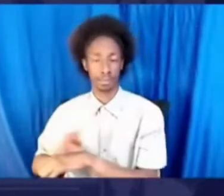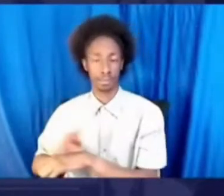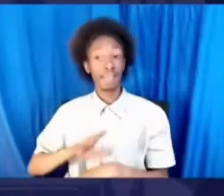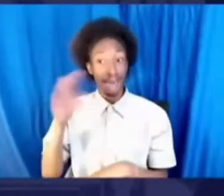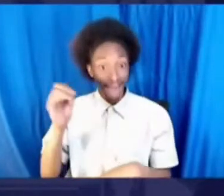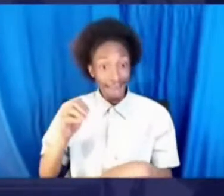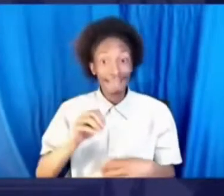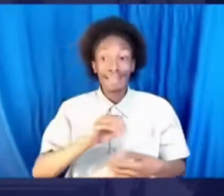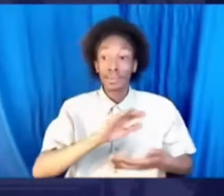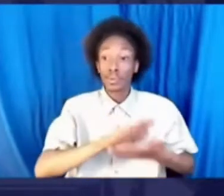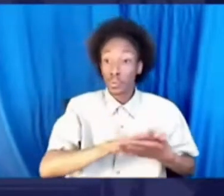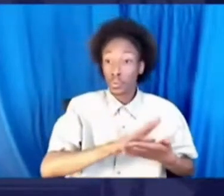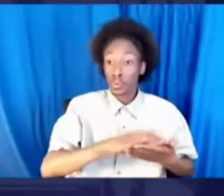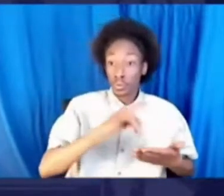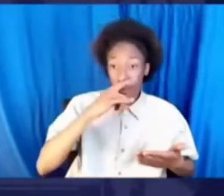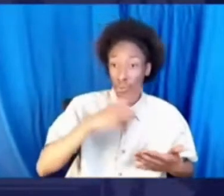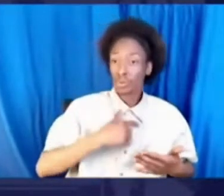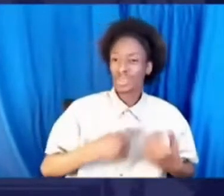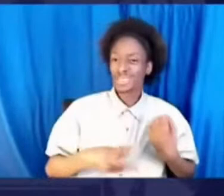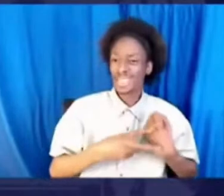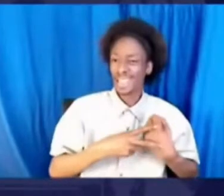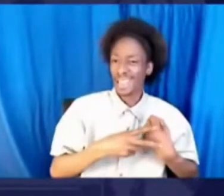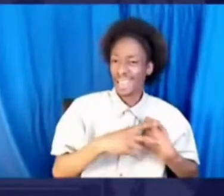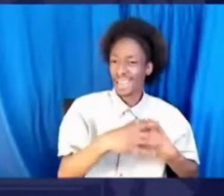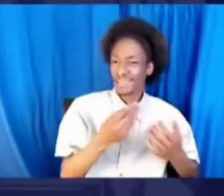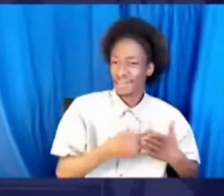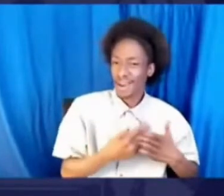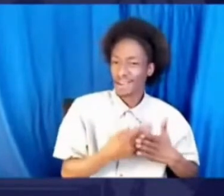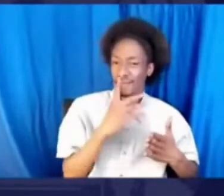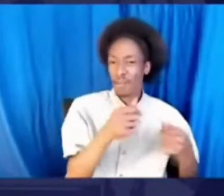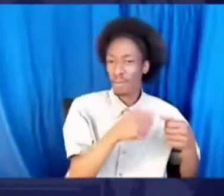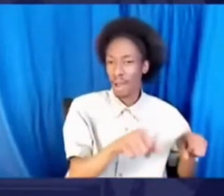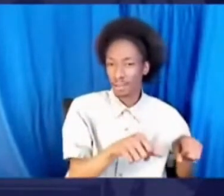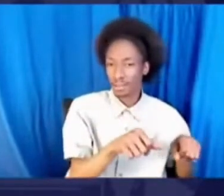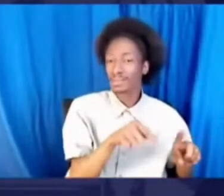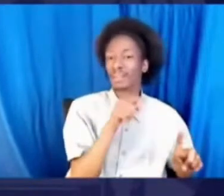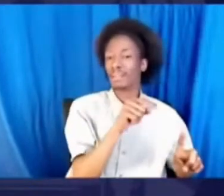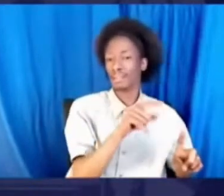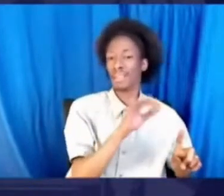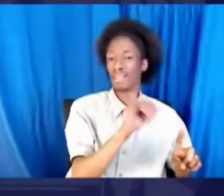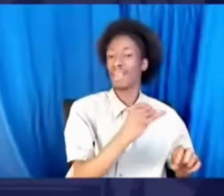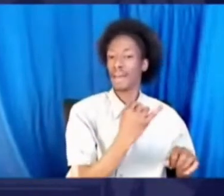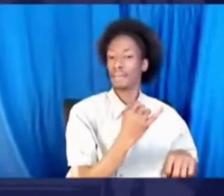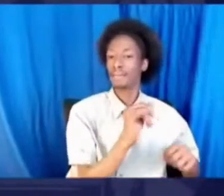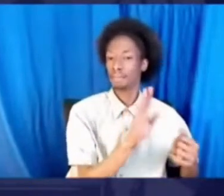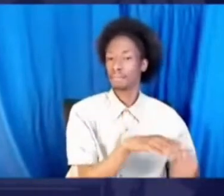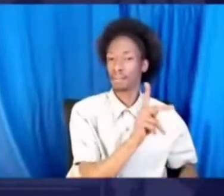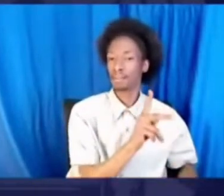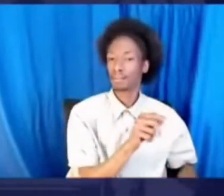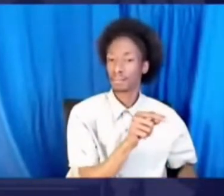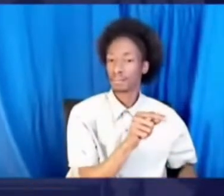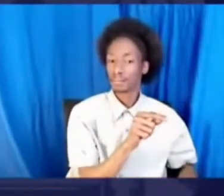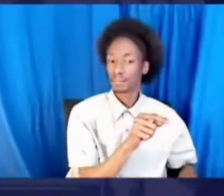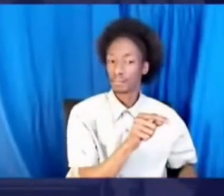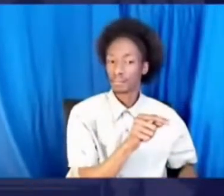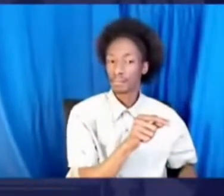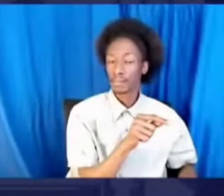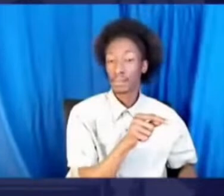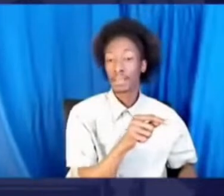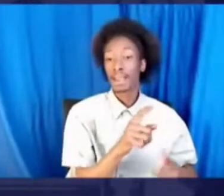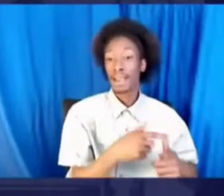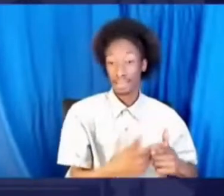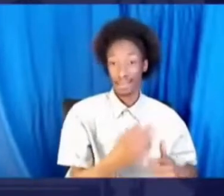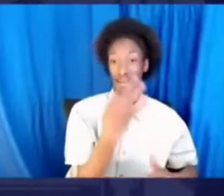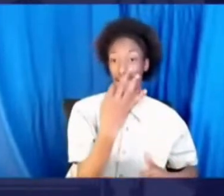children saved their pocket money to deposit it in this institution. And then 9 years